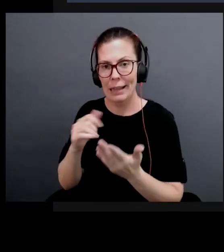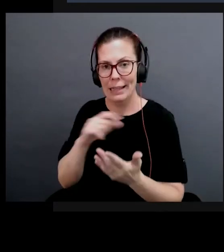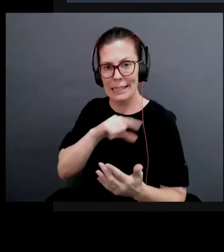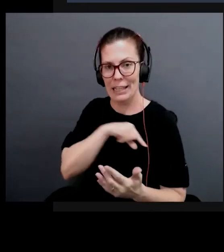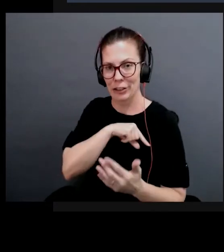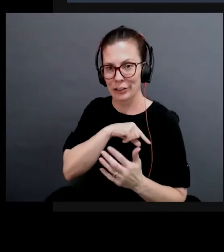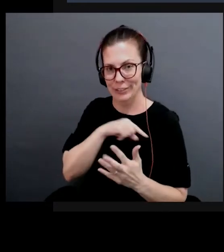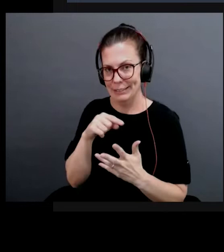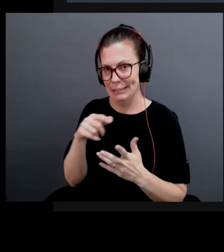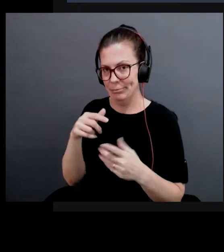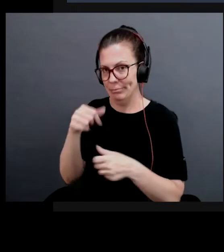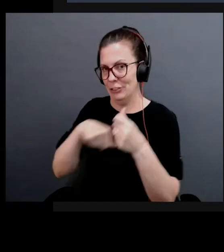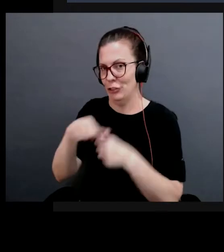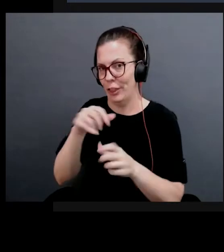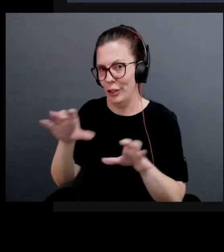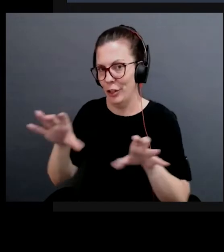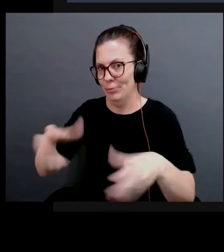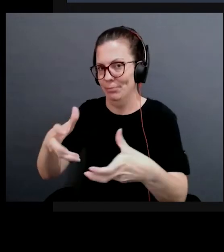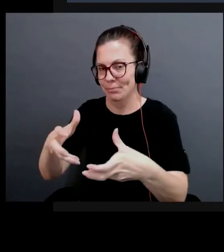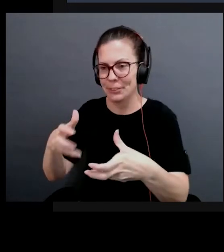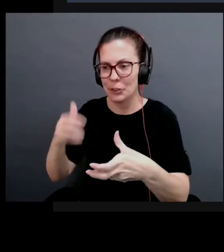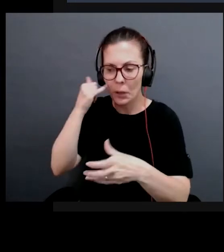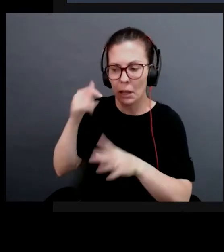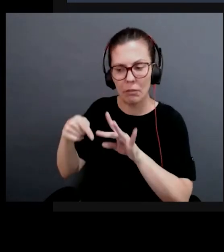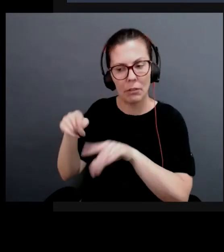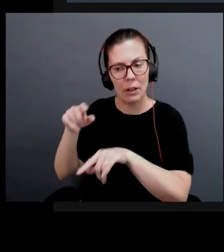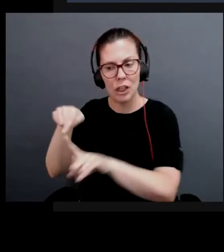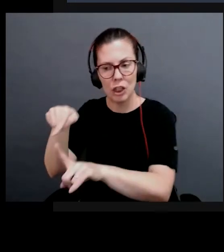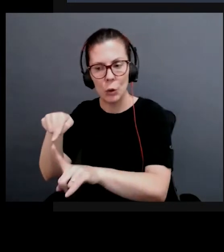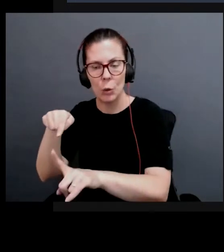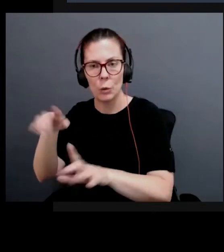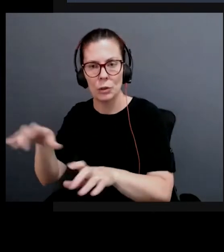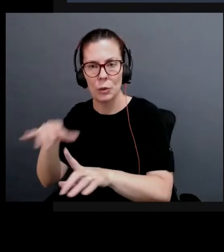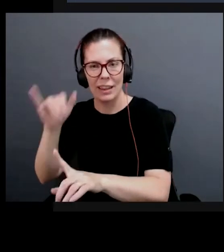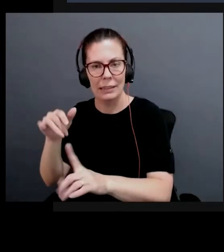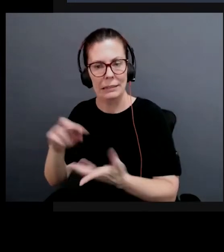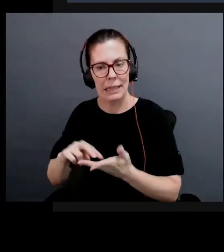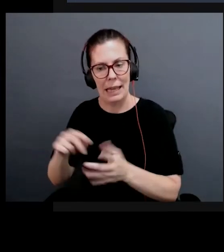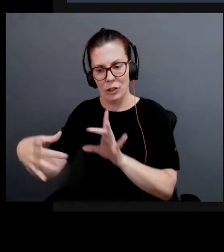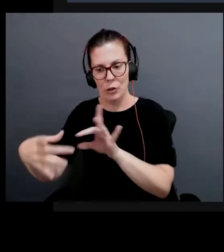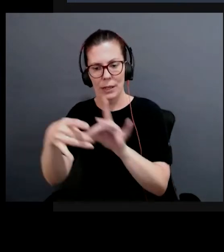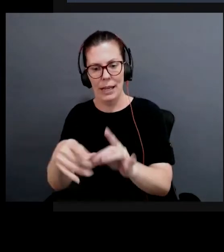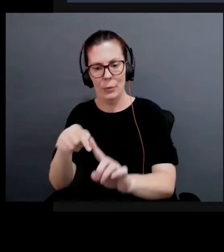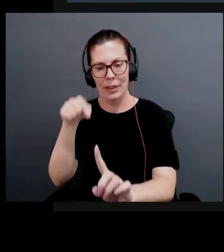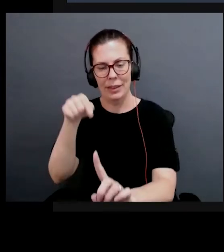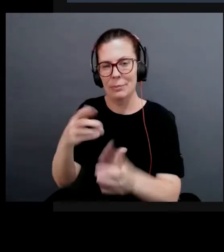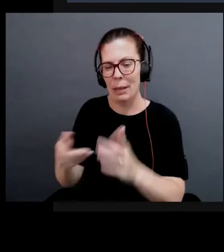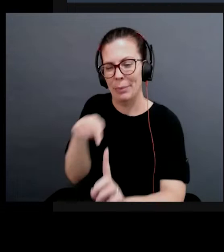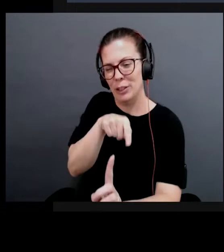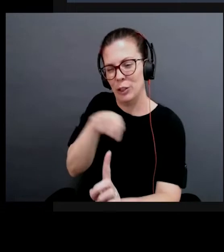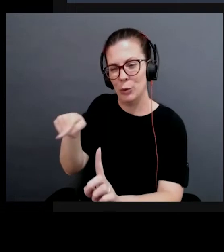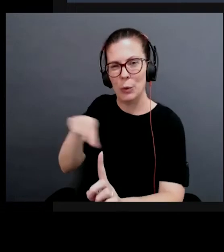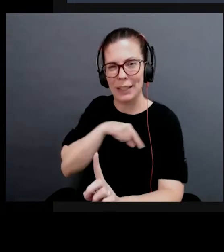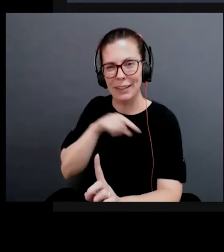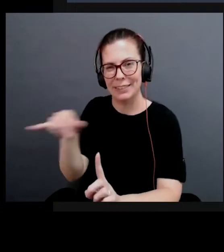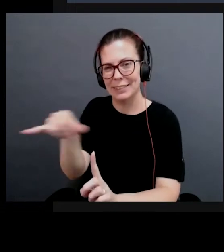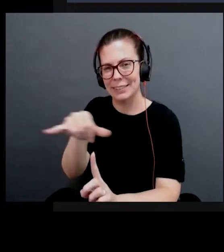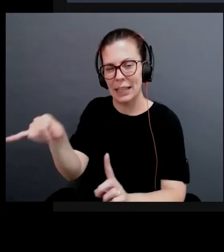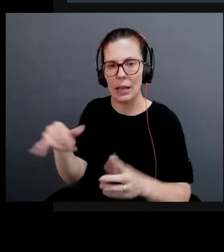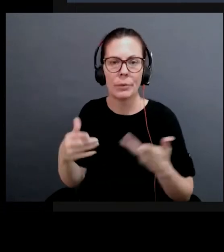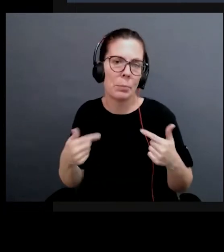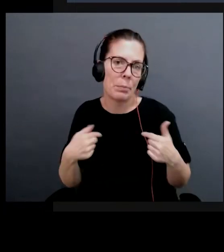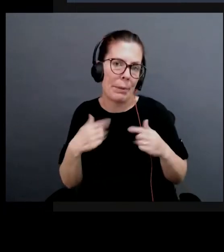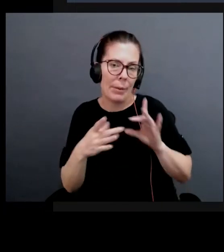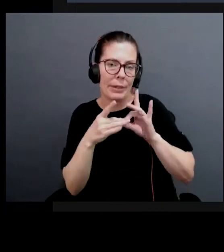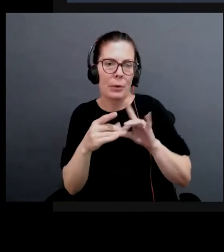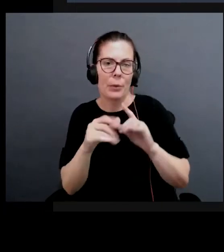type mechanism, where if I'm working, if I'm connected to AM through, maybe we use the same address for shipping or something